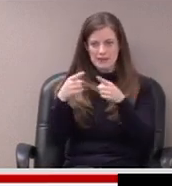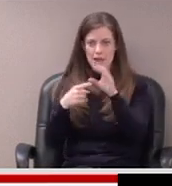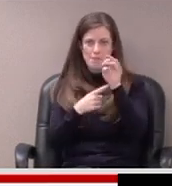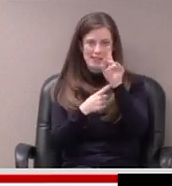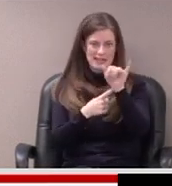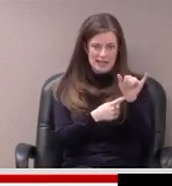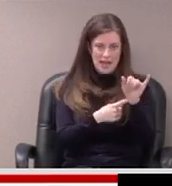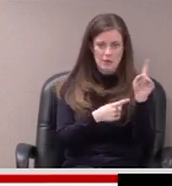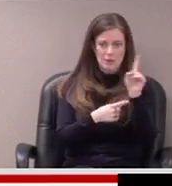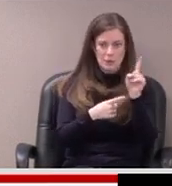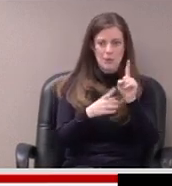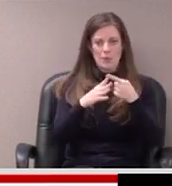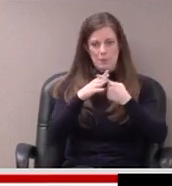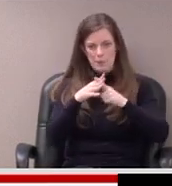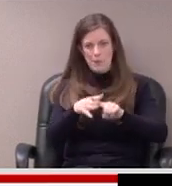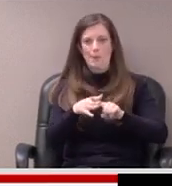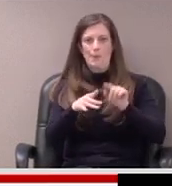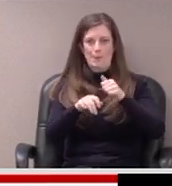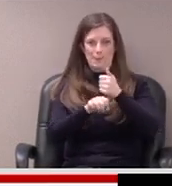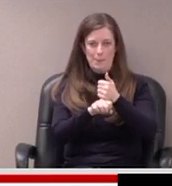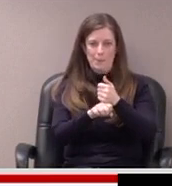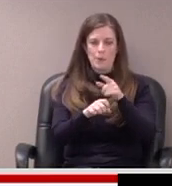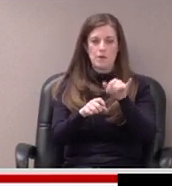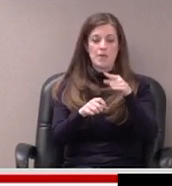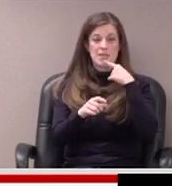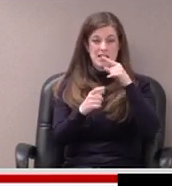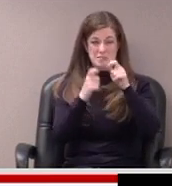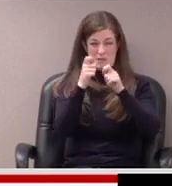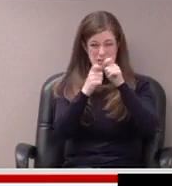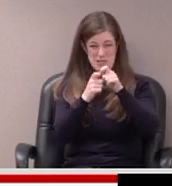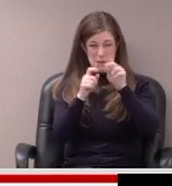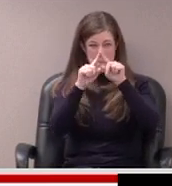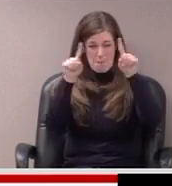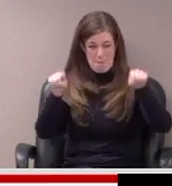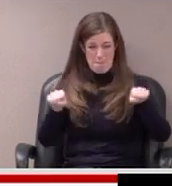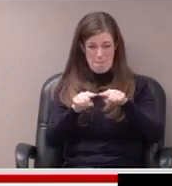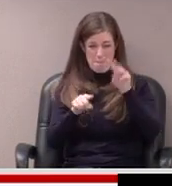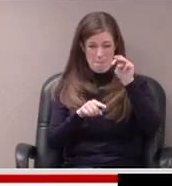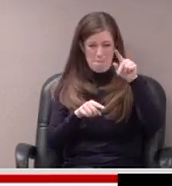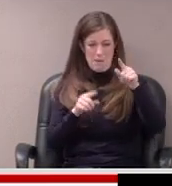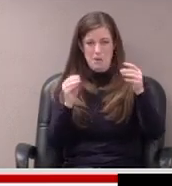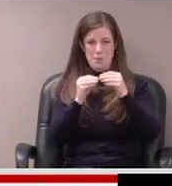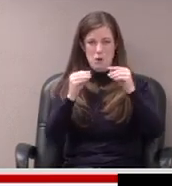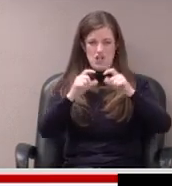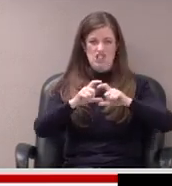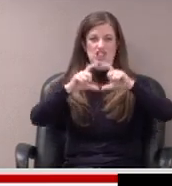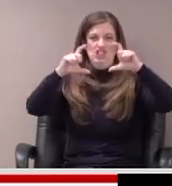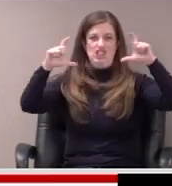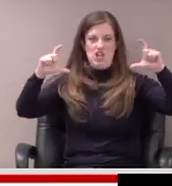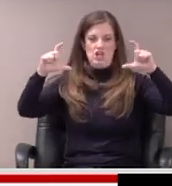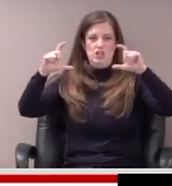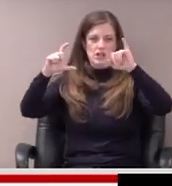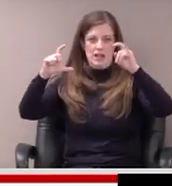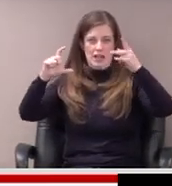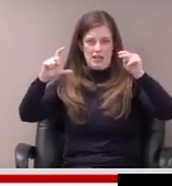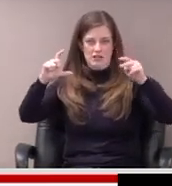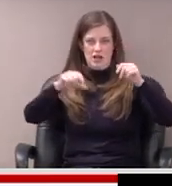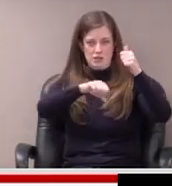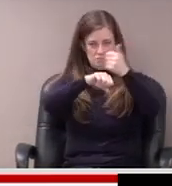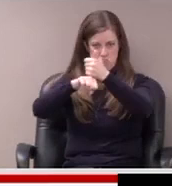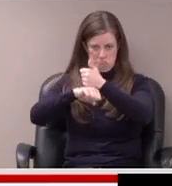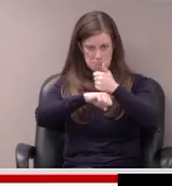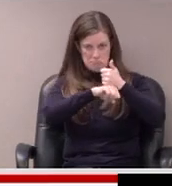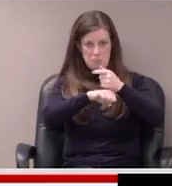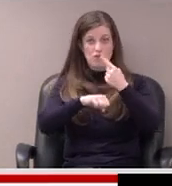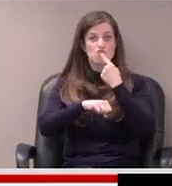they've actually broken ground. On this particular map, the larger the icon, the more buildable lots. And those are the pre-applications.